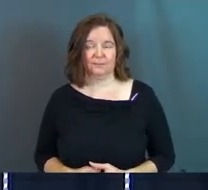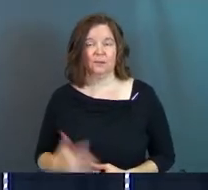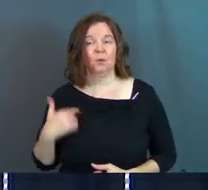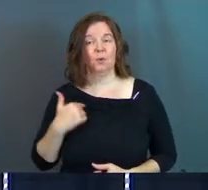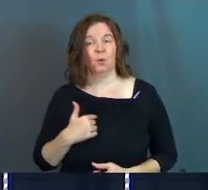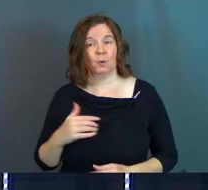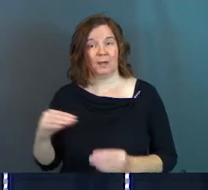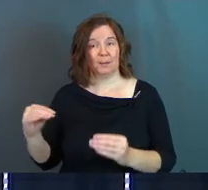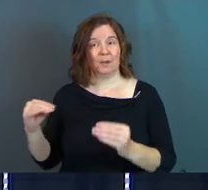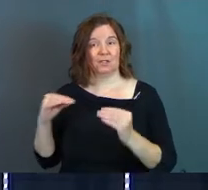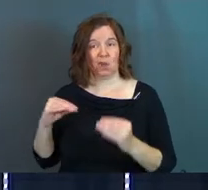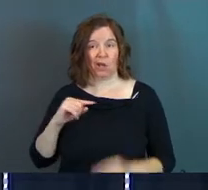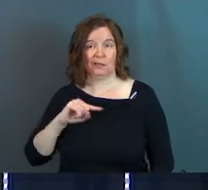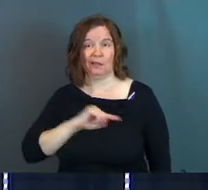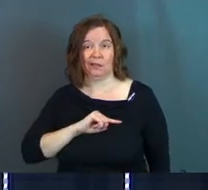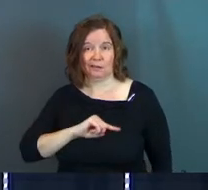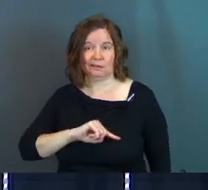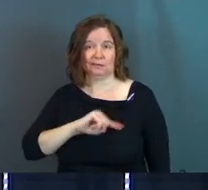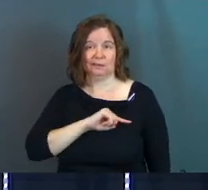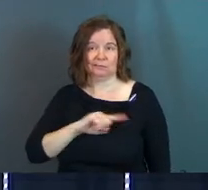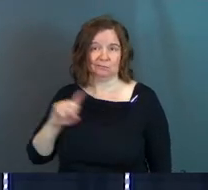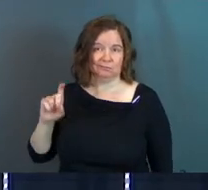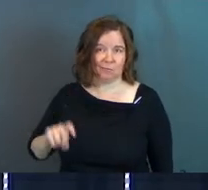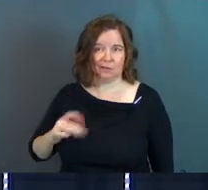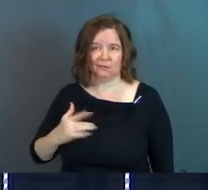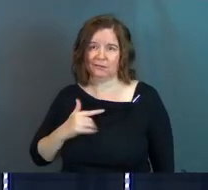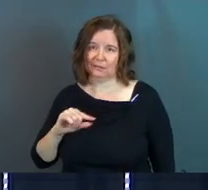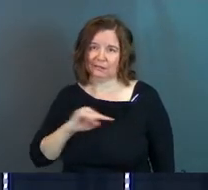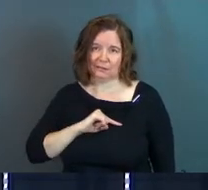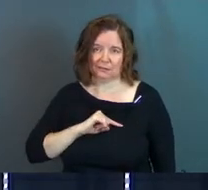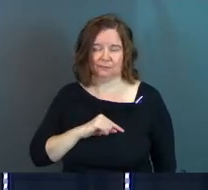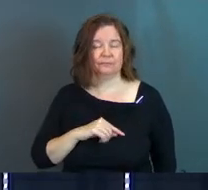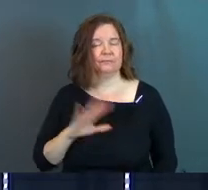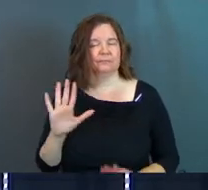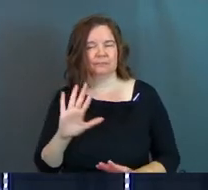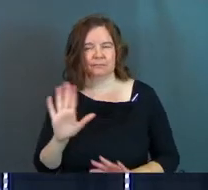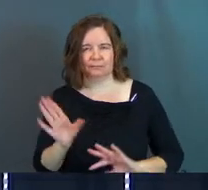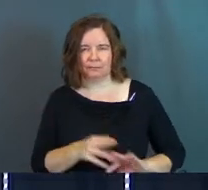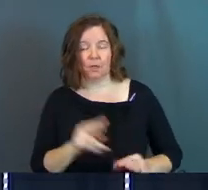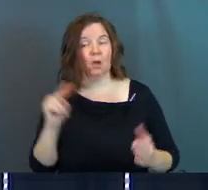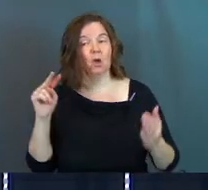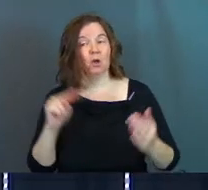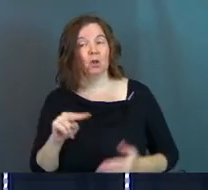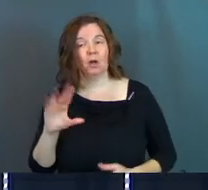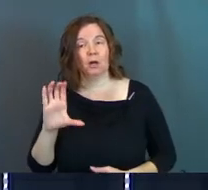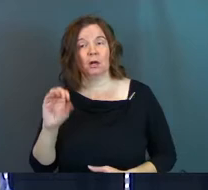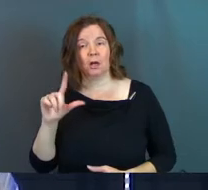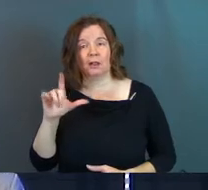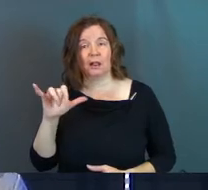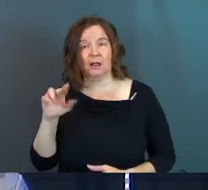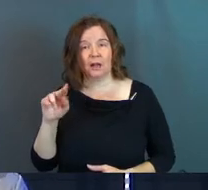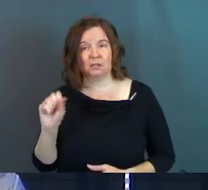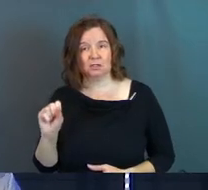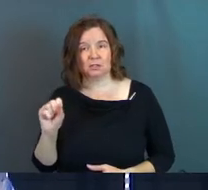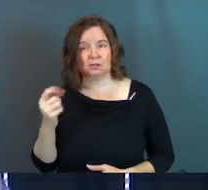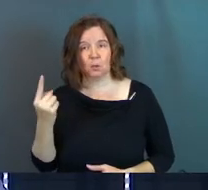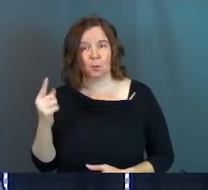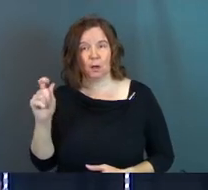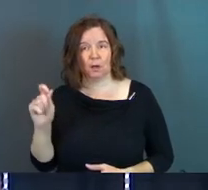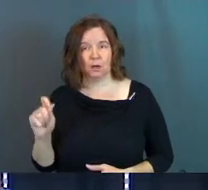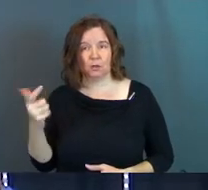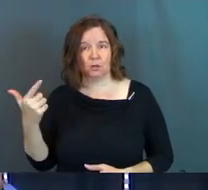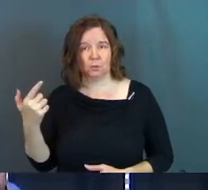We've been taught guilt so much. Look at Colossians chapter 1, verse